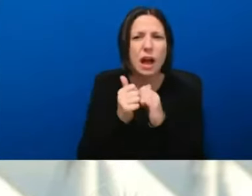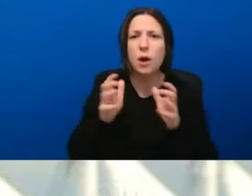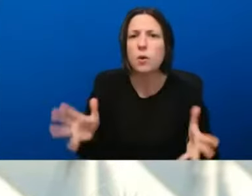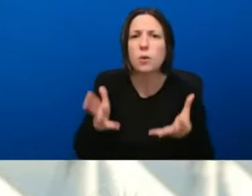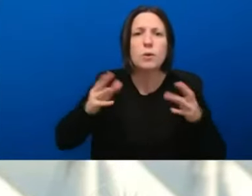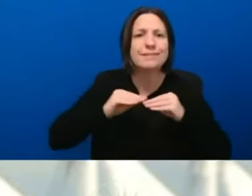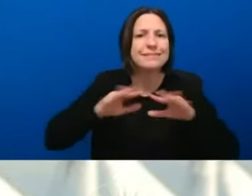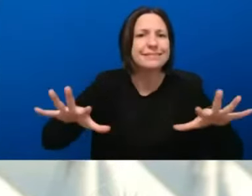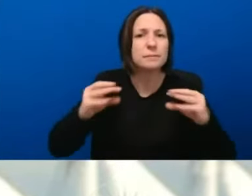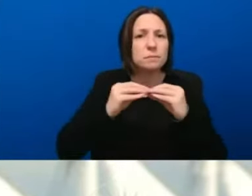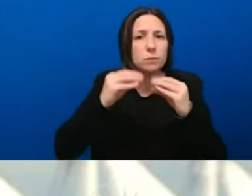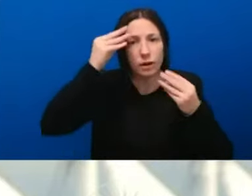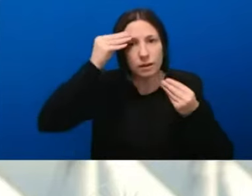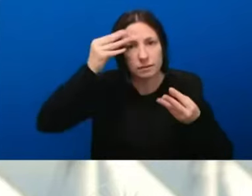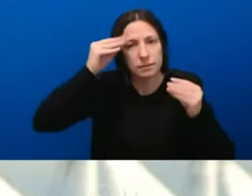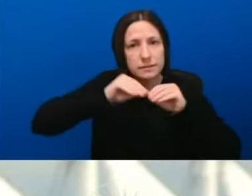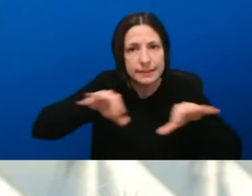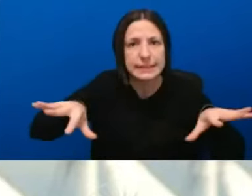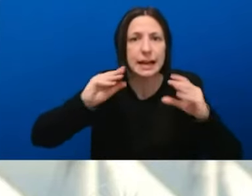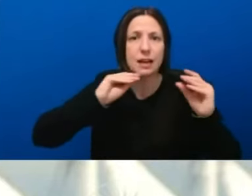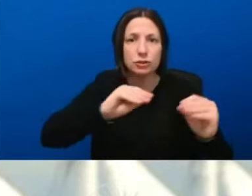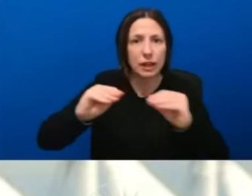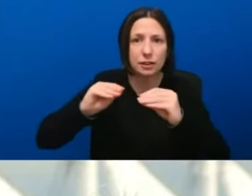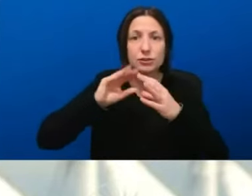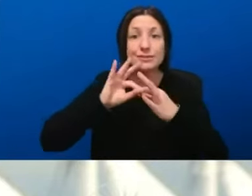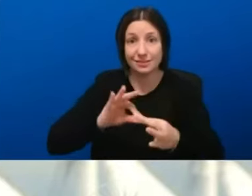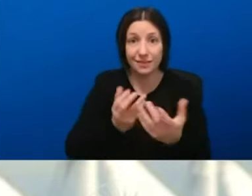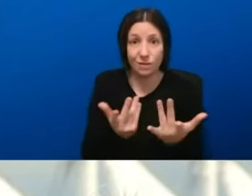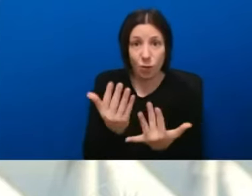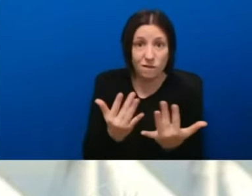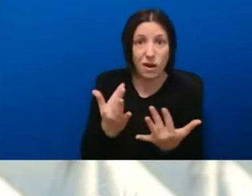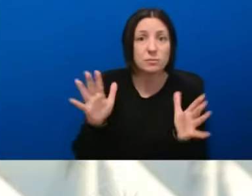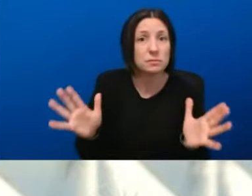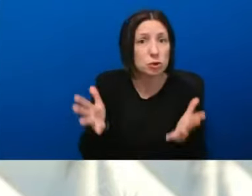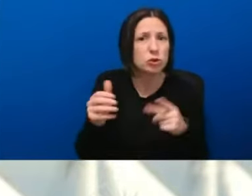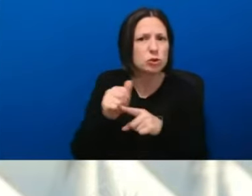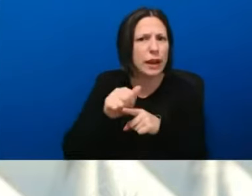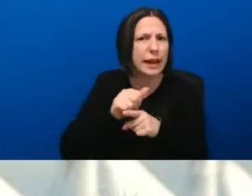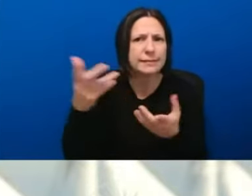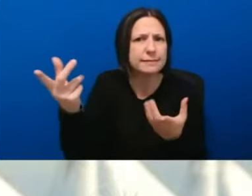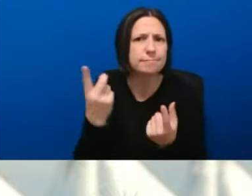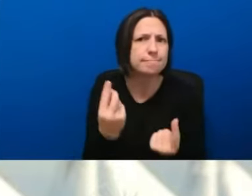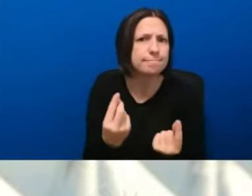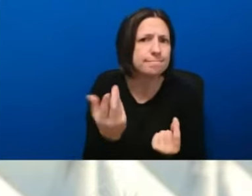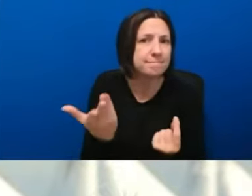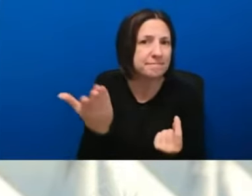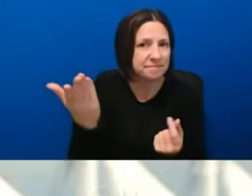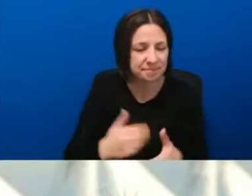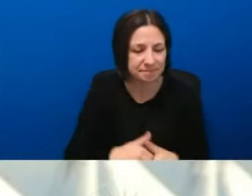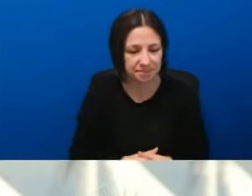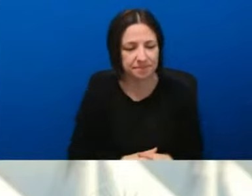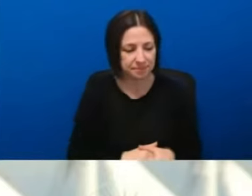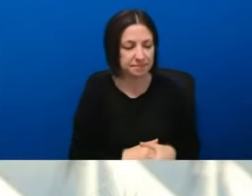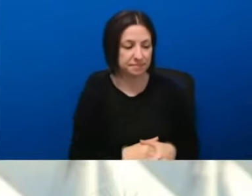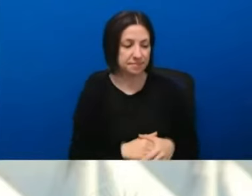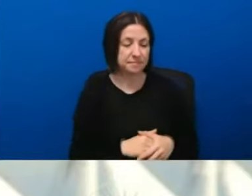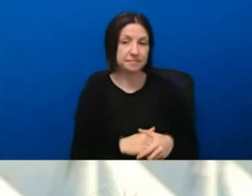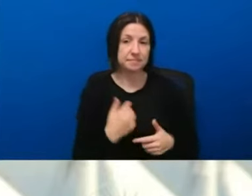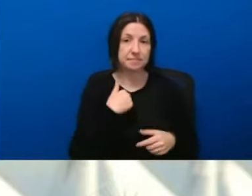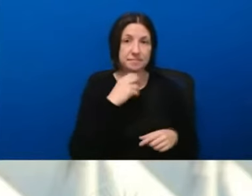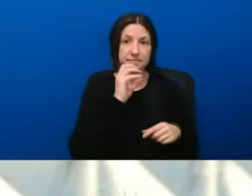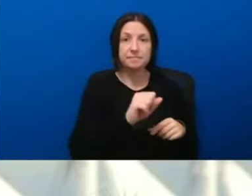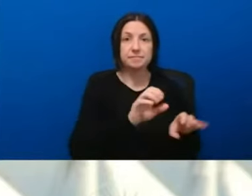to both be better educated around wildfires and maybe even encouraging that training? Perhaps I can start